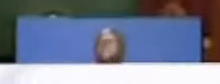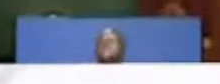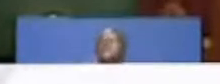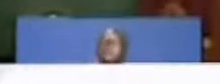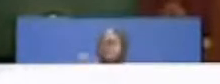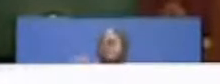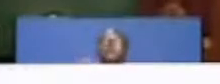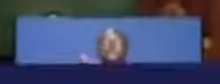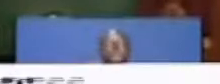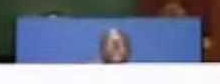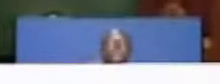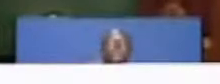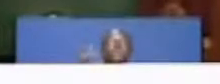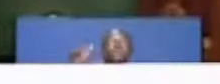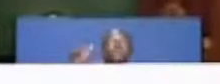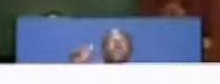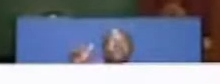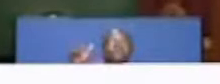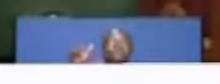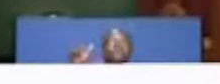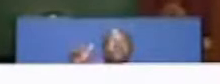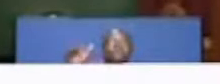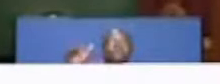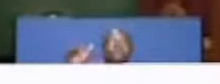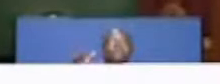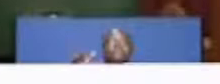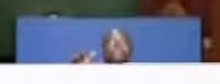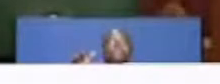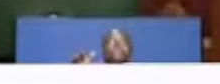with the county to provide goods